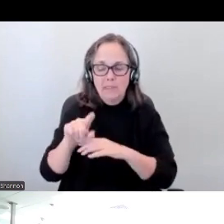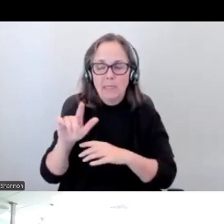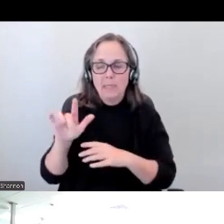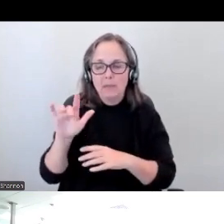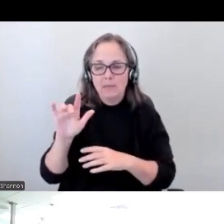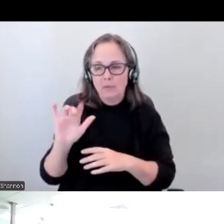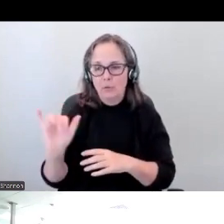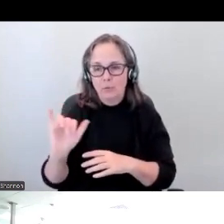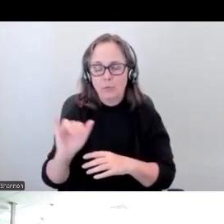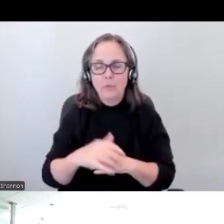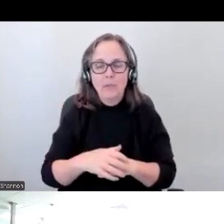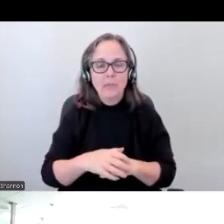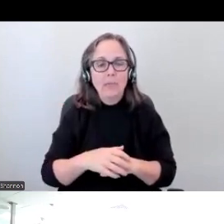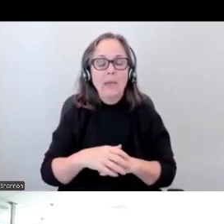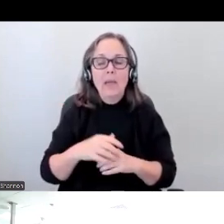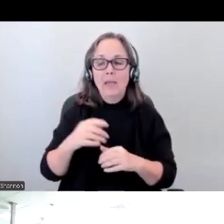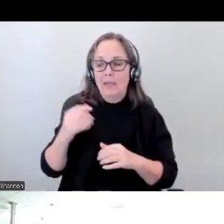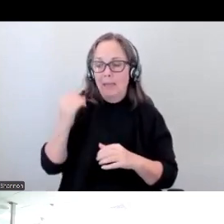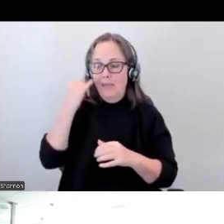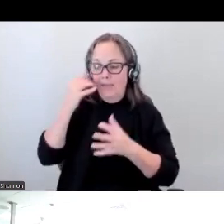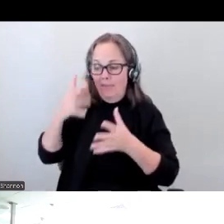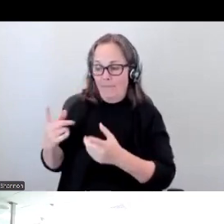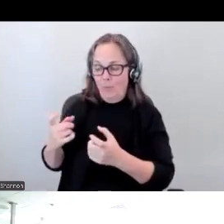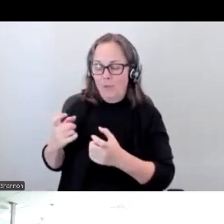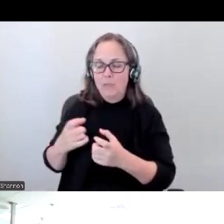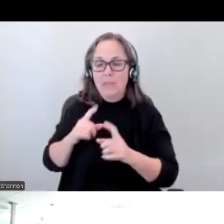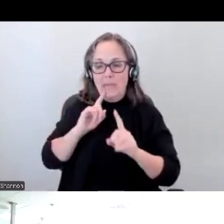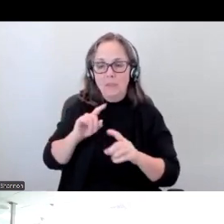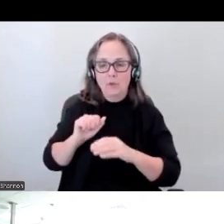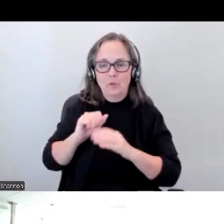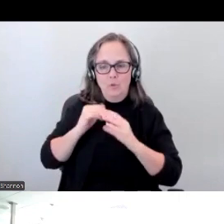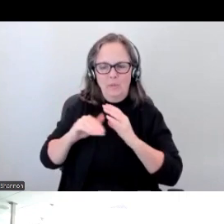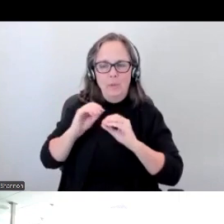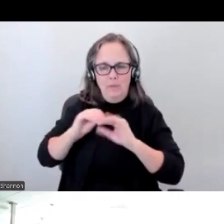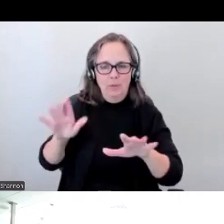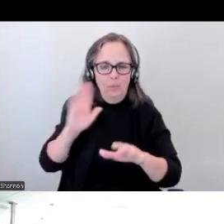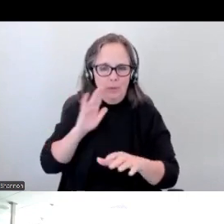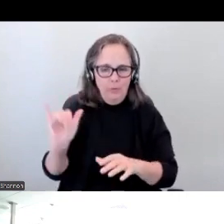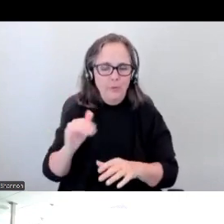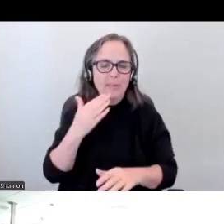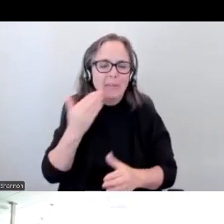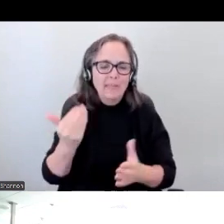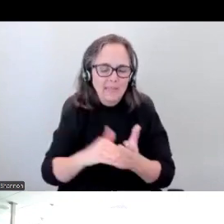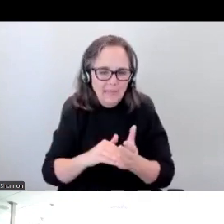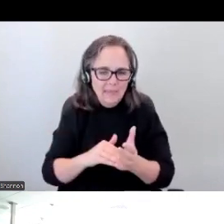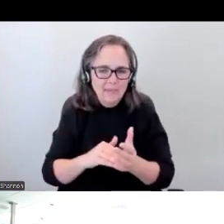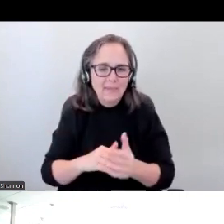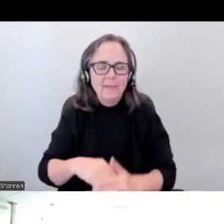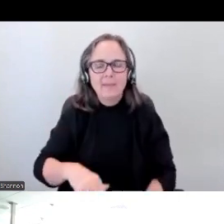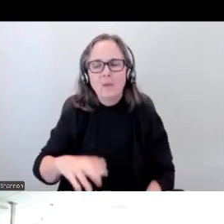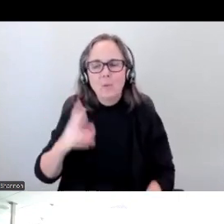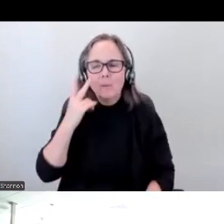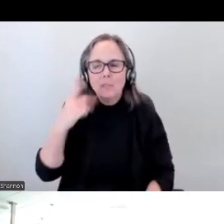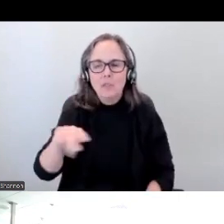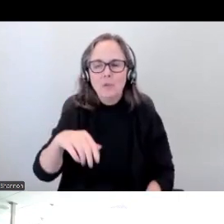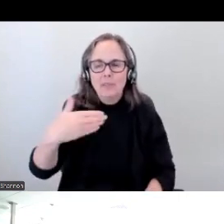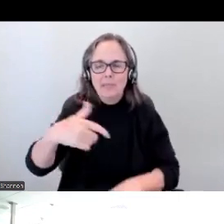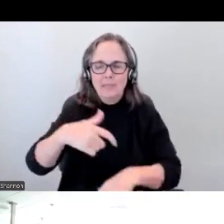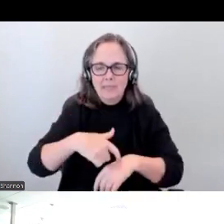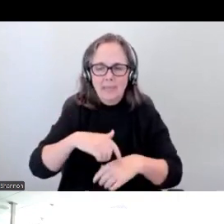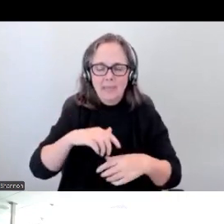and then answers to the questions that are left in the Q&A box. Thanks again for joining us, and we will see you at our next